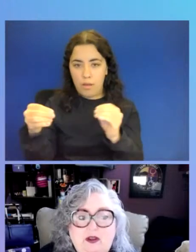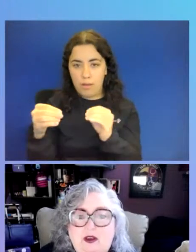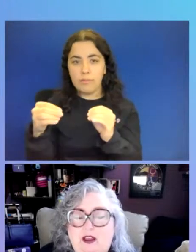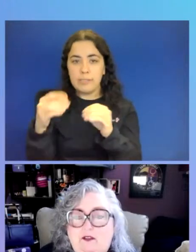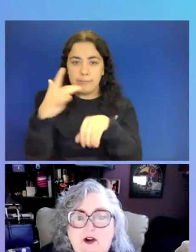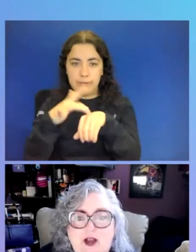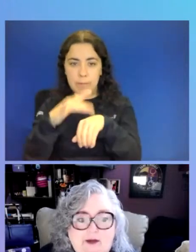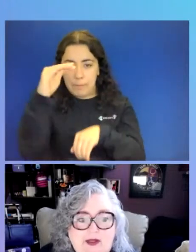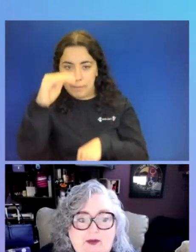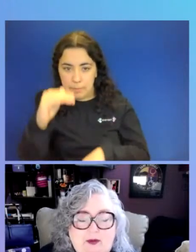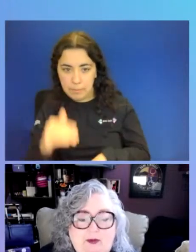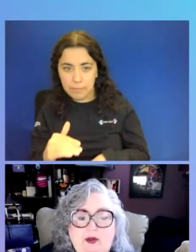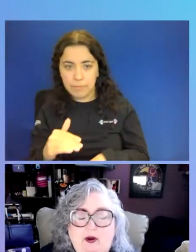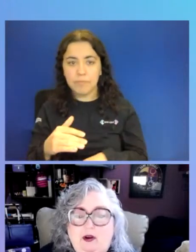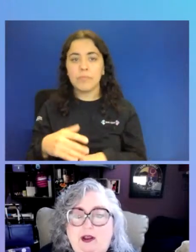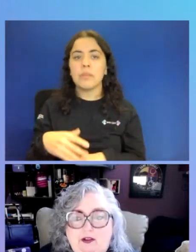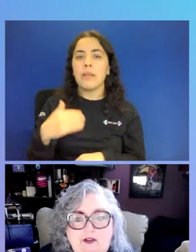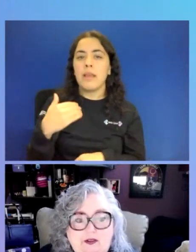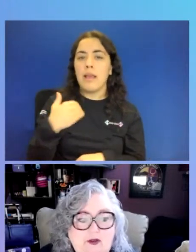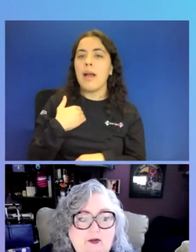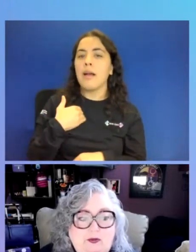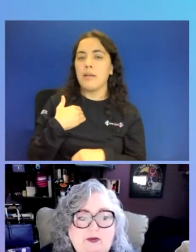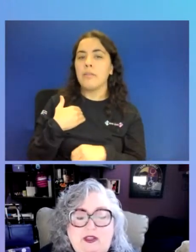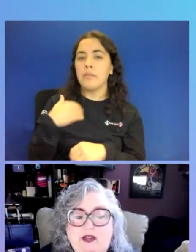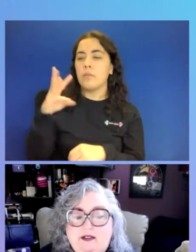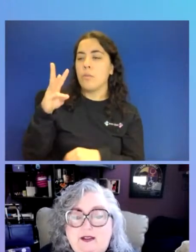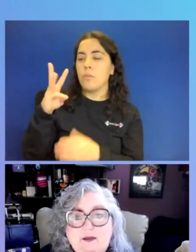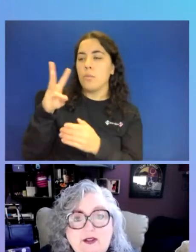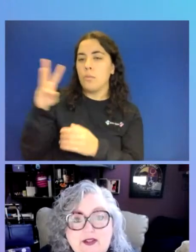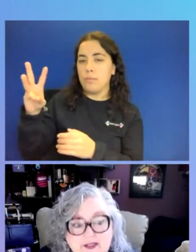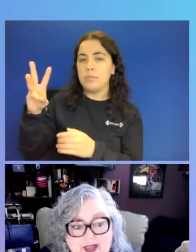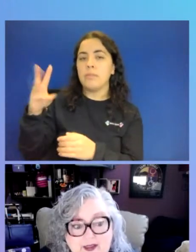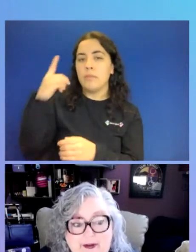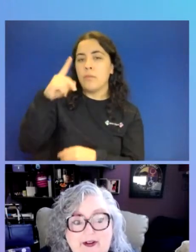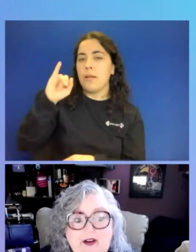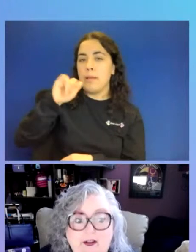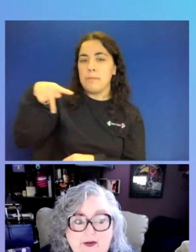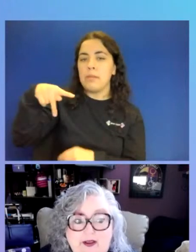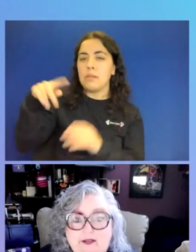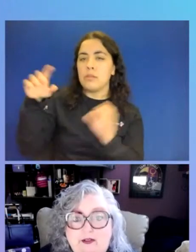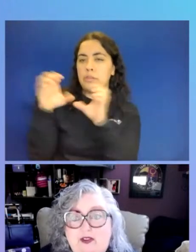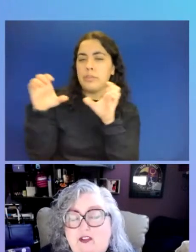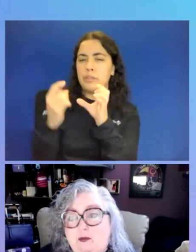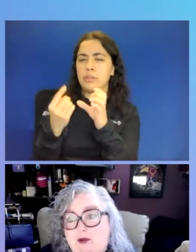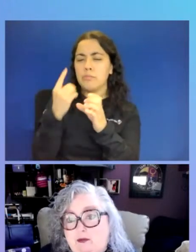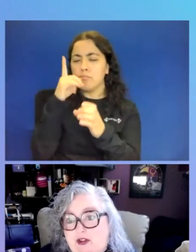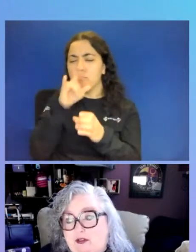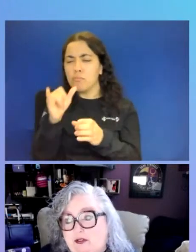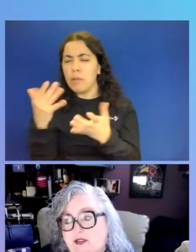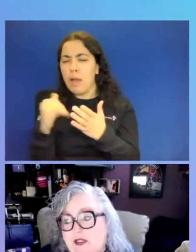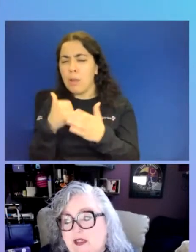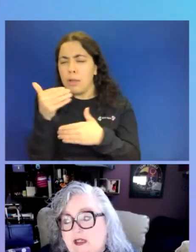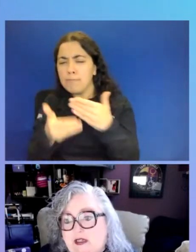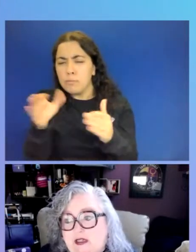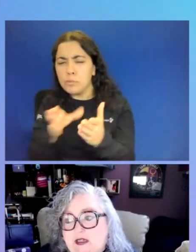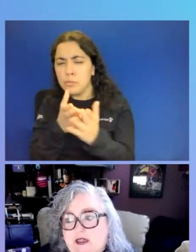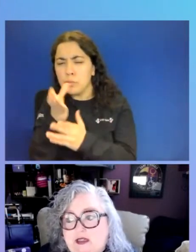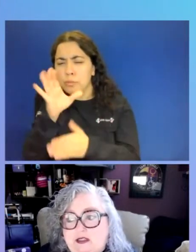pages. If you're an IAAP member, there are connection study groups, and the accessibility Slack community also has certification prep